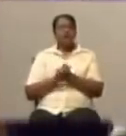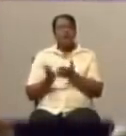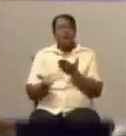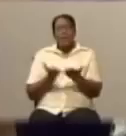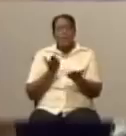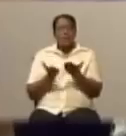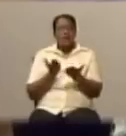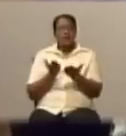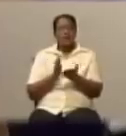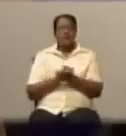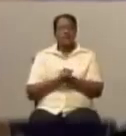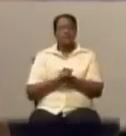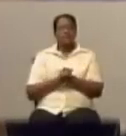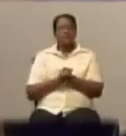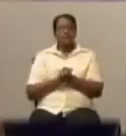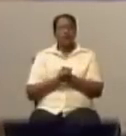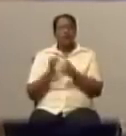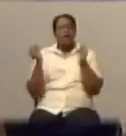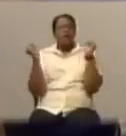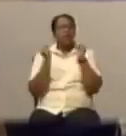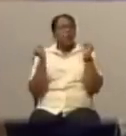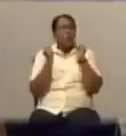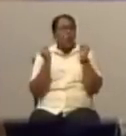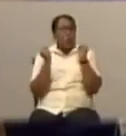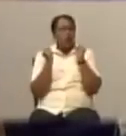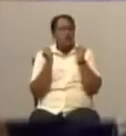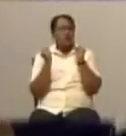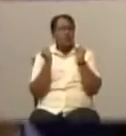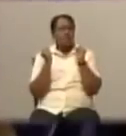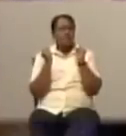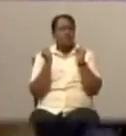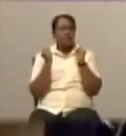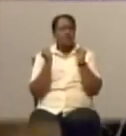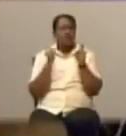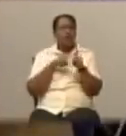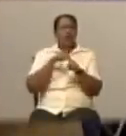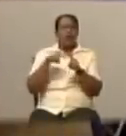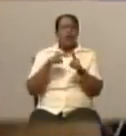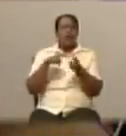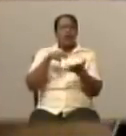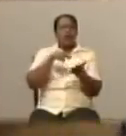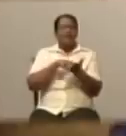We all know in the morning when we have a commitment and so,